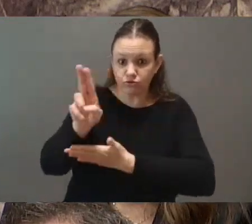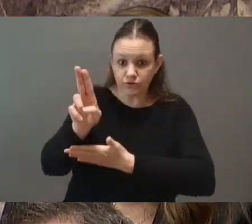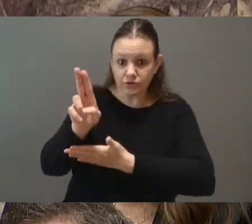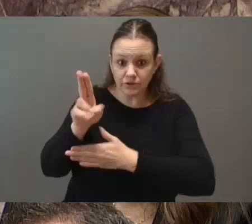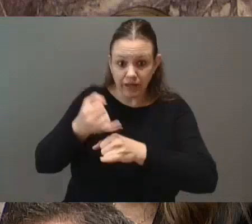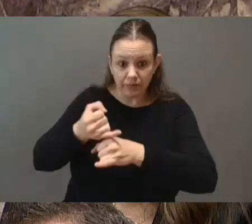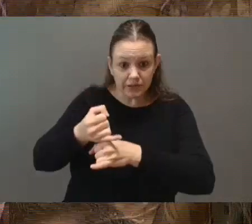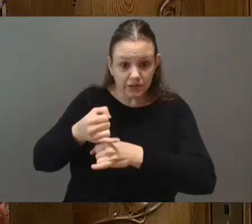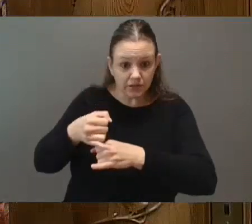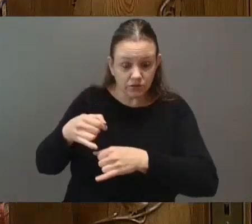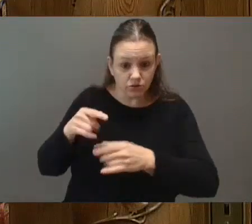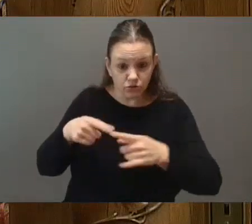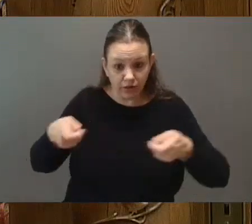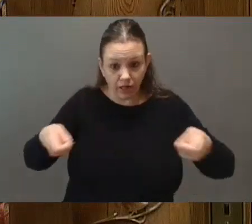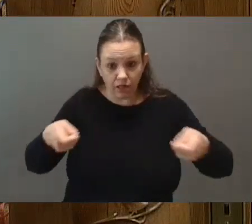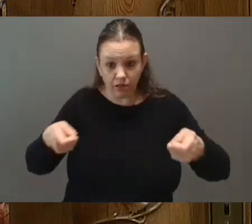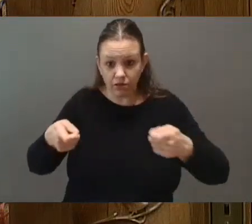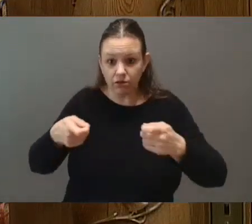students?